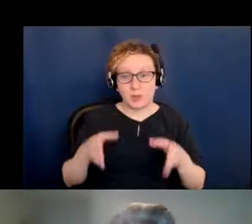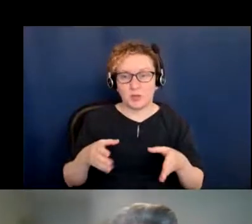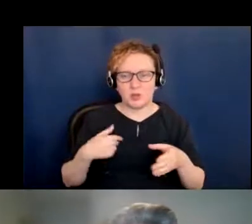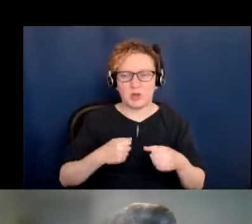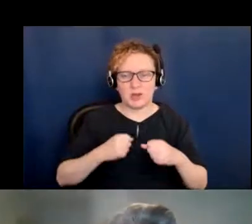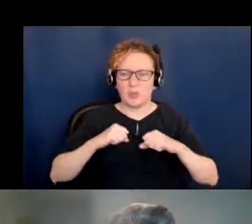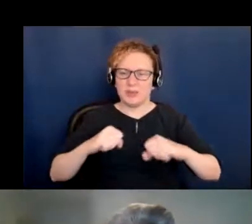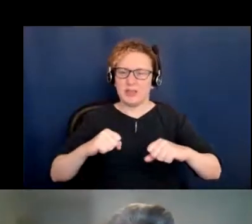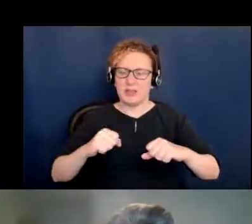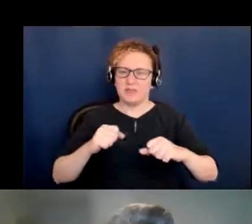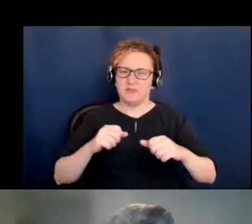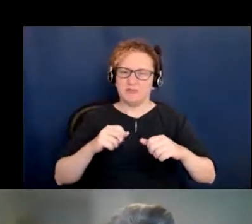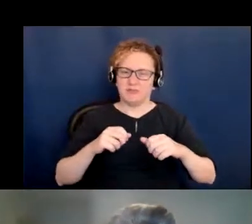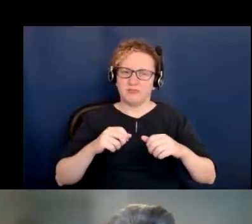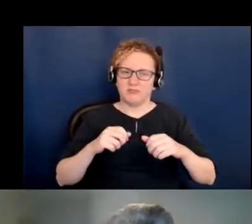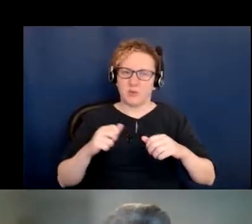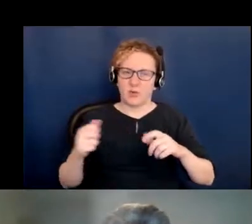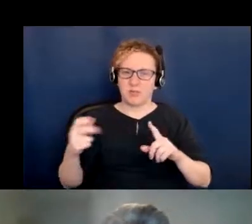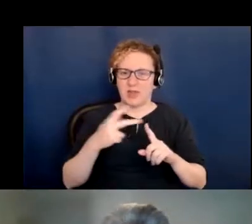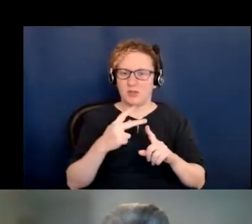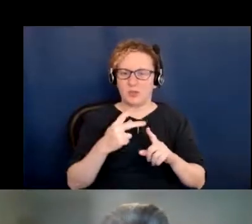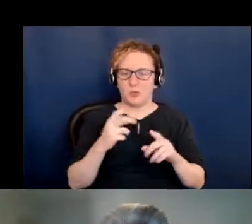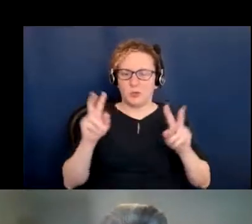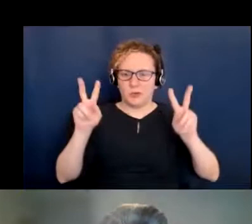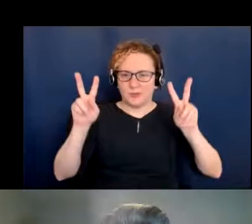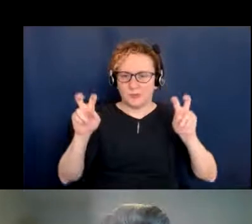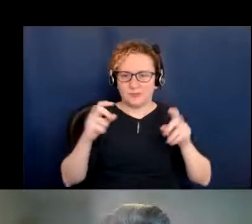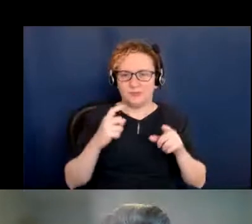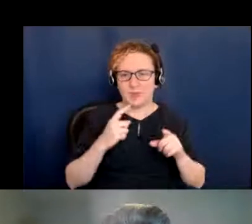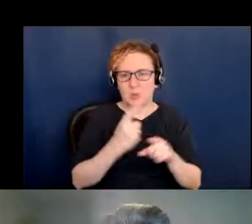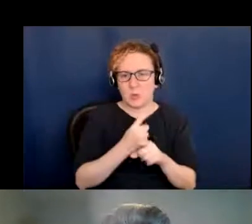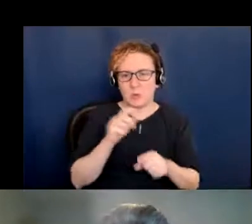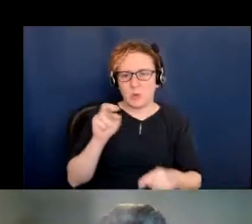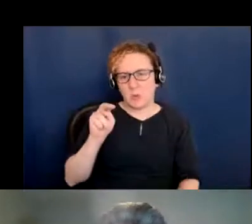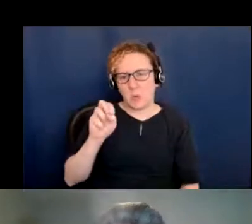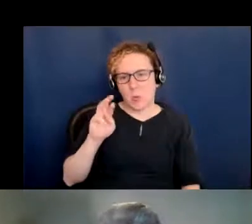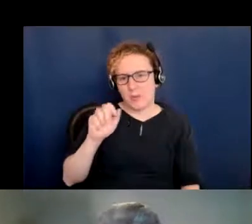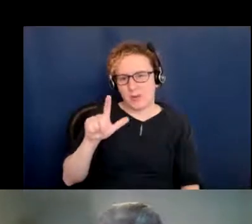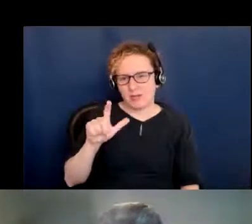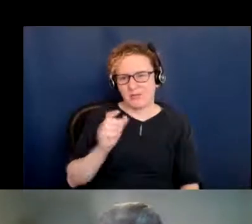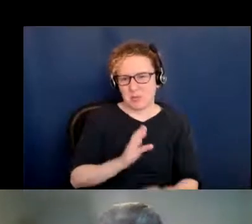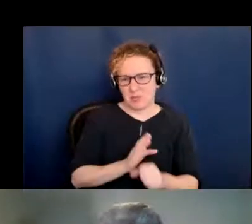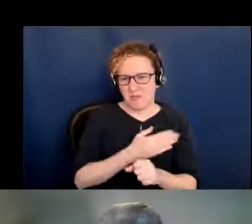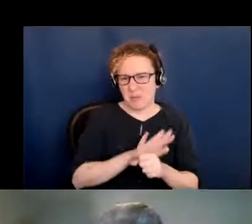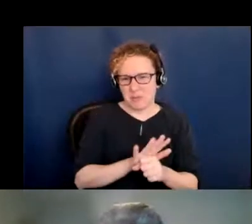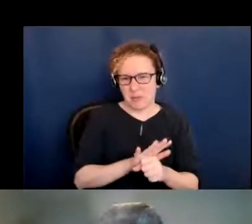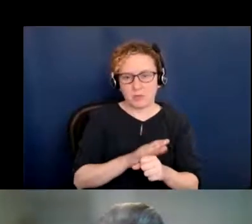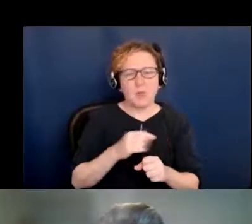next slide. One more, sorry, I skipped over. So